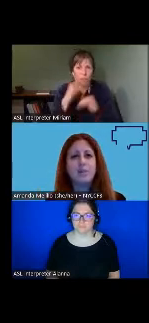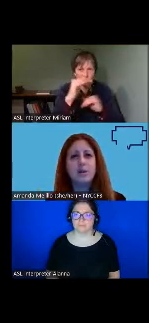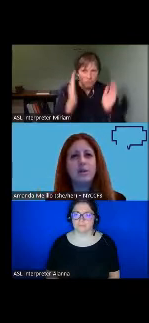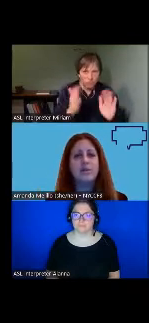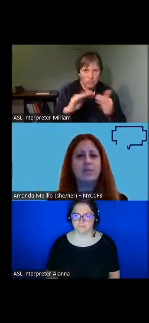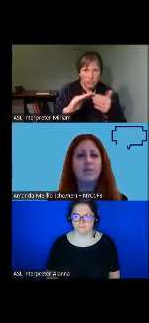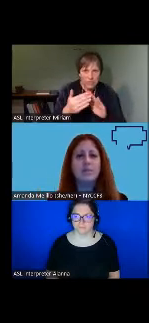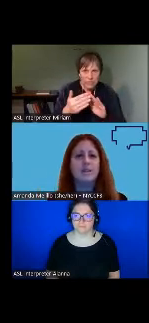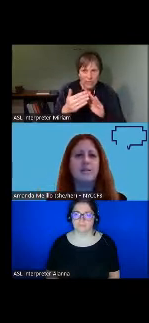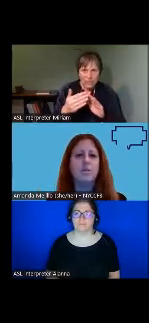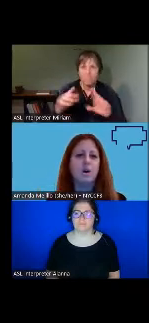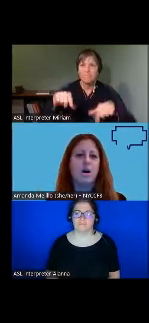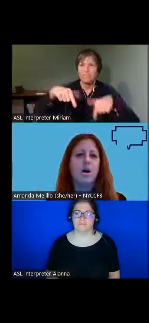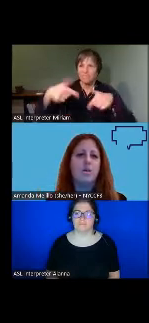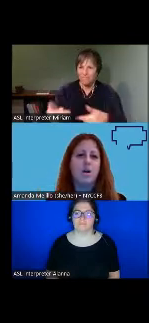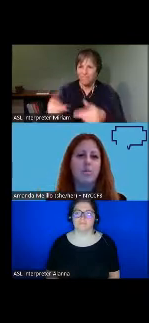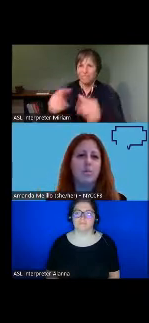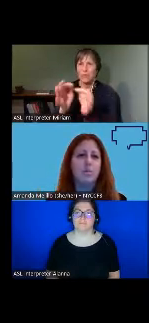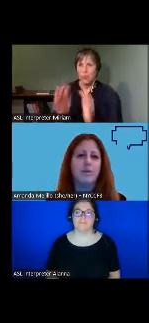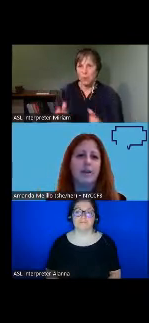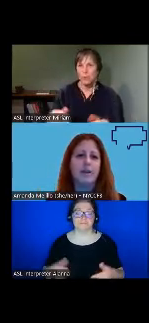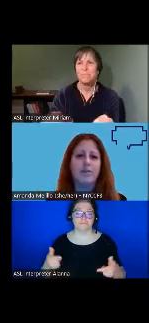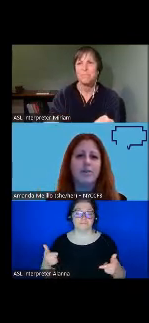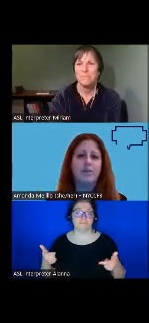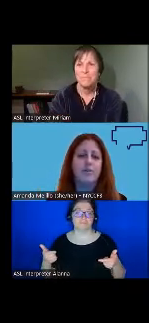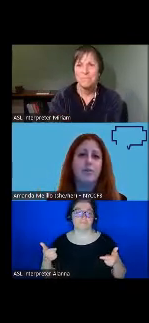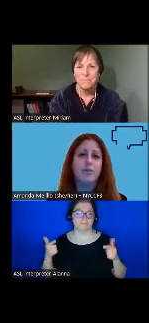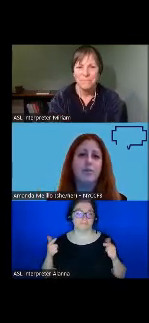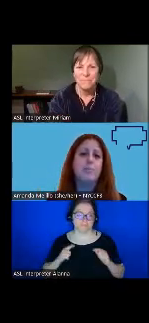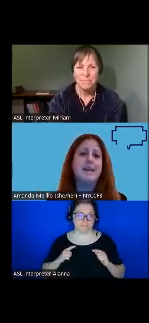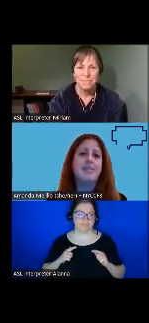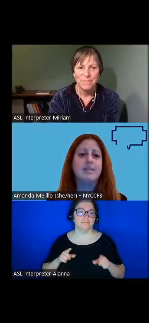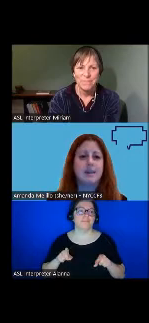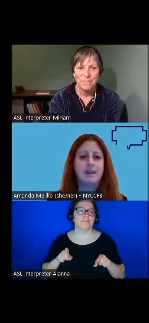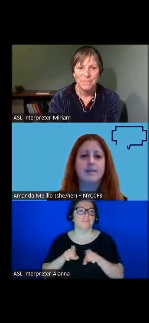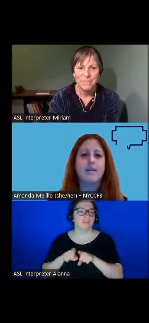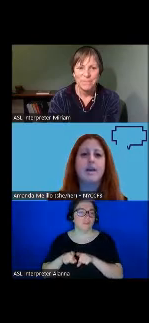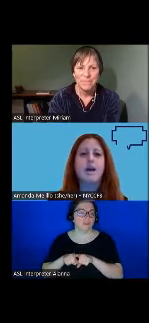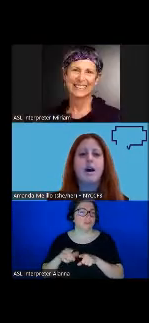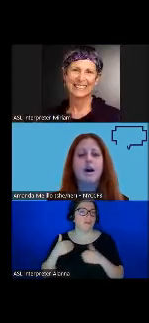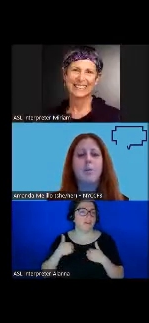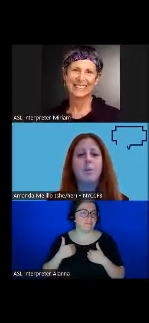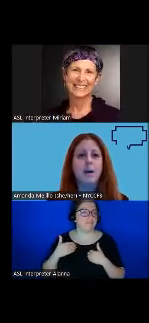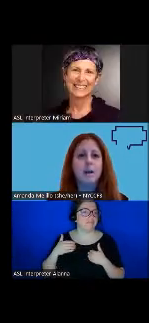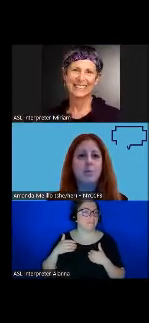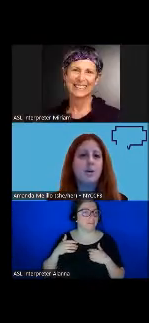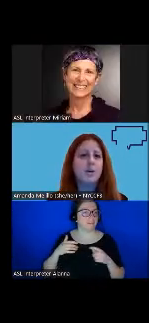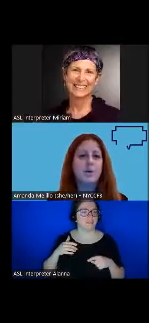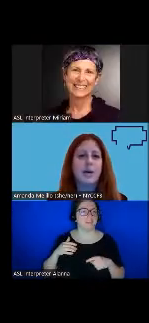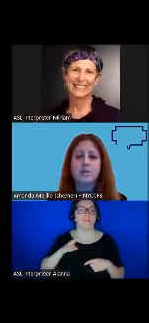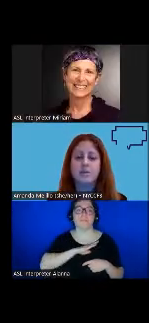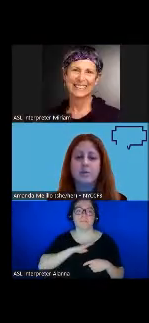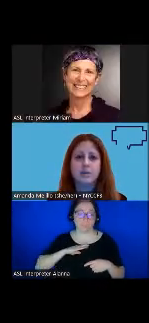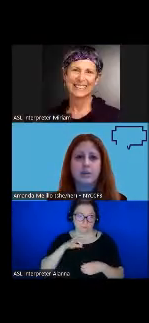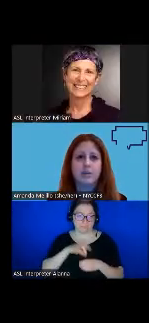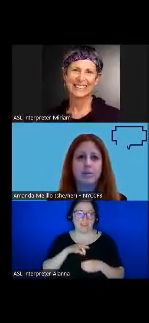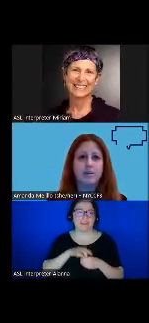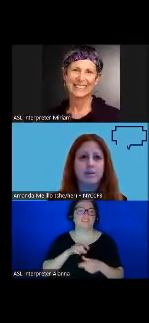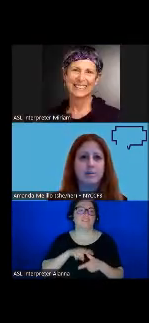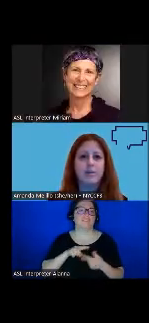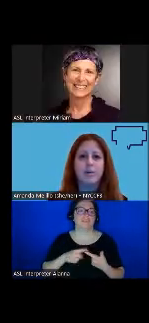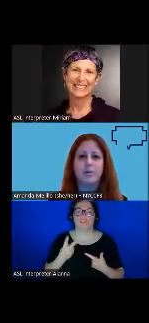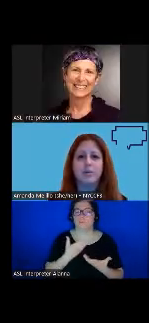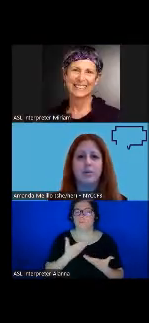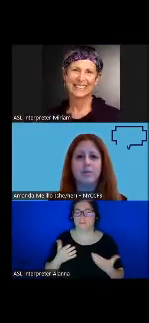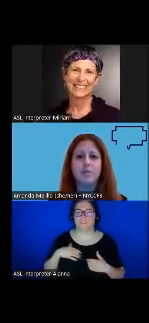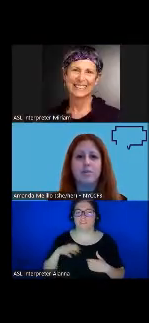finance board is also named in the law along with the board of elections for two main things uh one we are required to ensure that